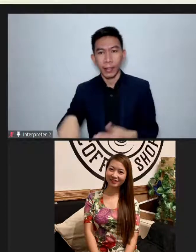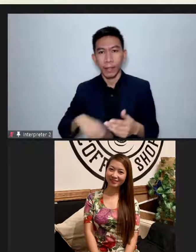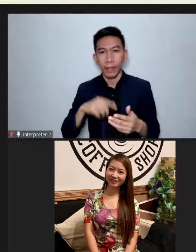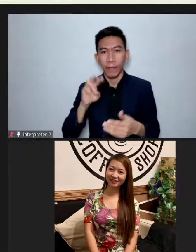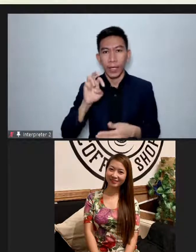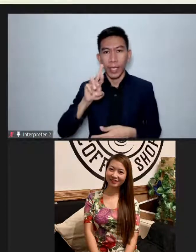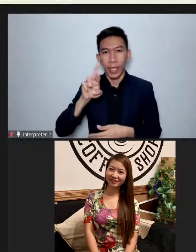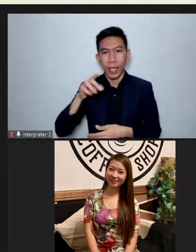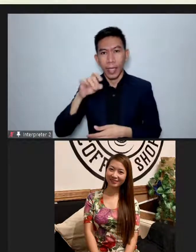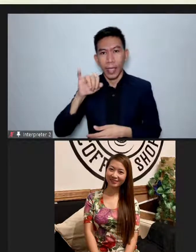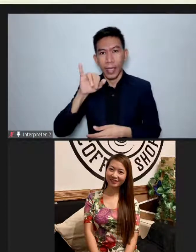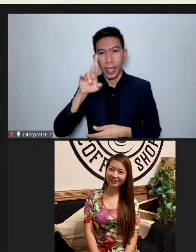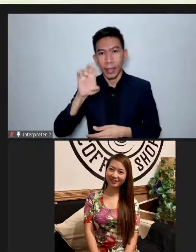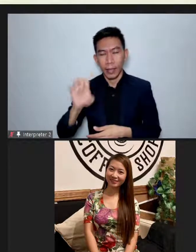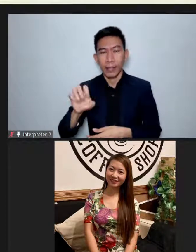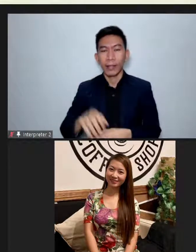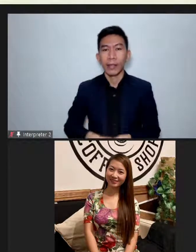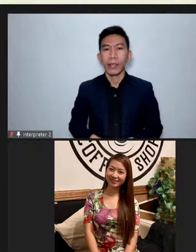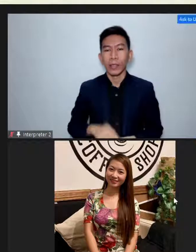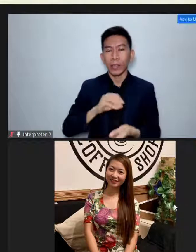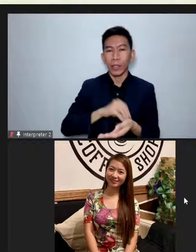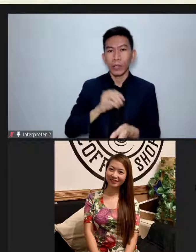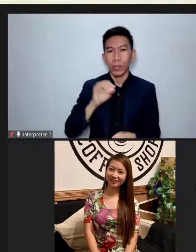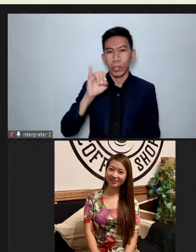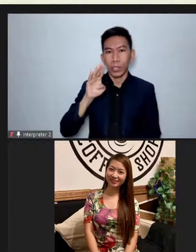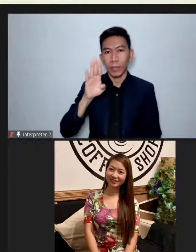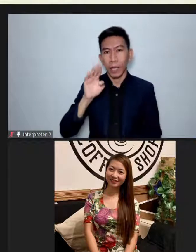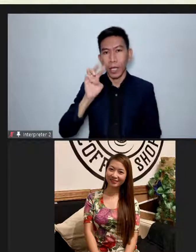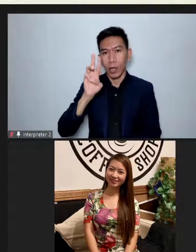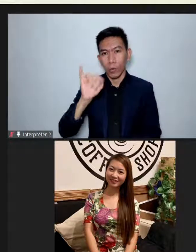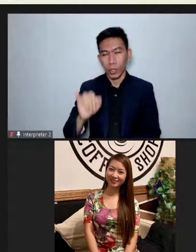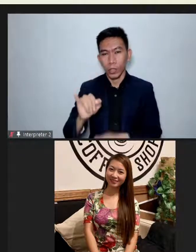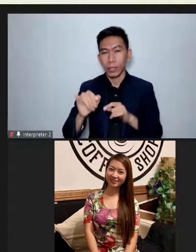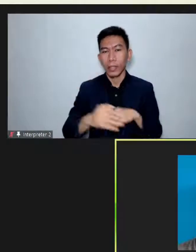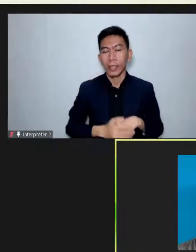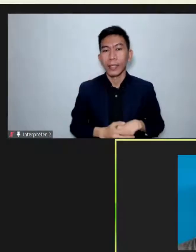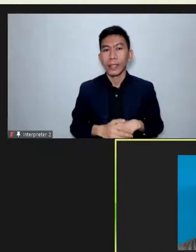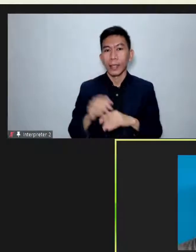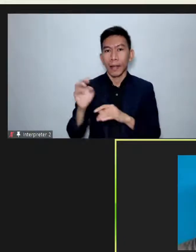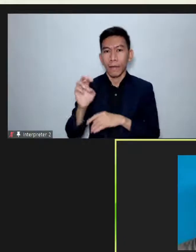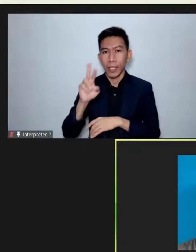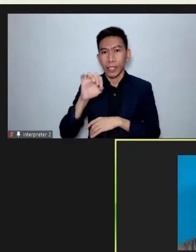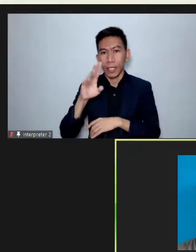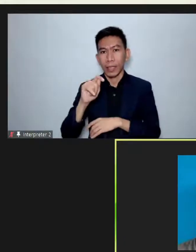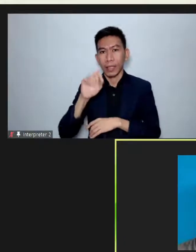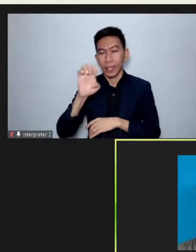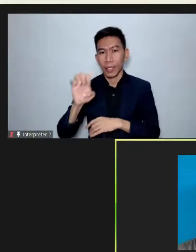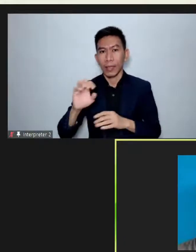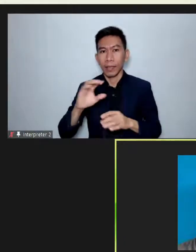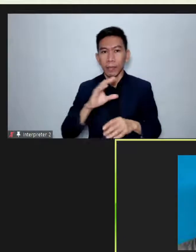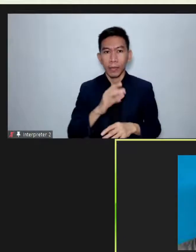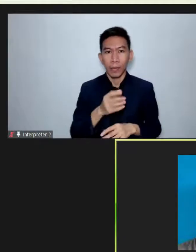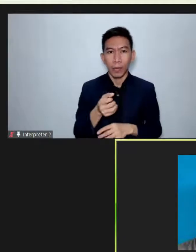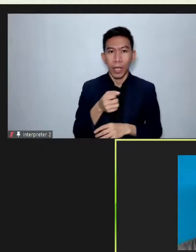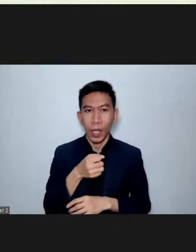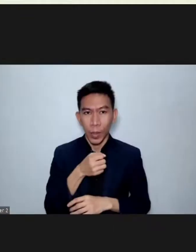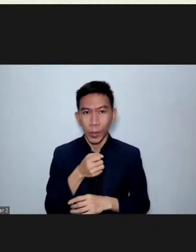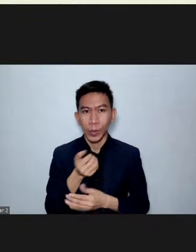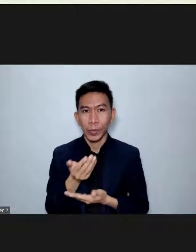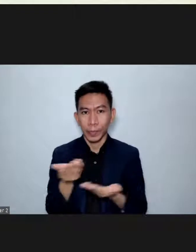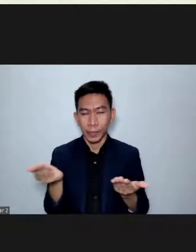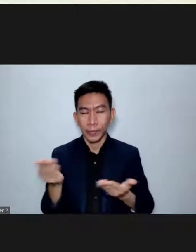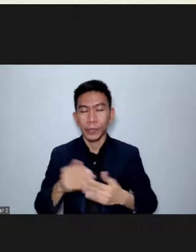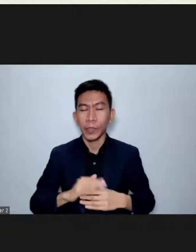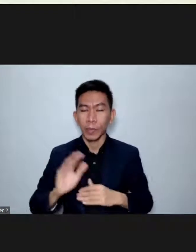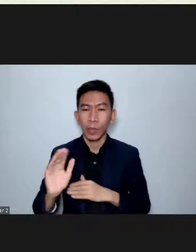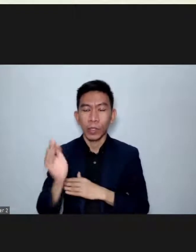Dr. Ilbawi, and my colleague, Dr. Vicente, and to our host, Dr. Lorenzo and Dali. Magandang umaga po. Thank you so much,